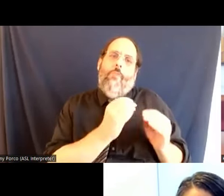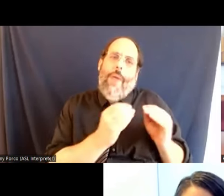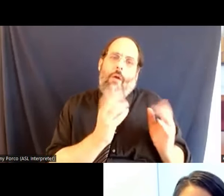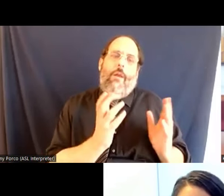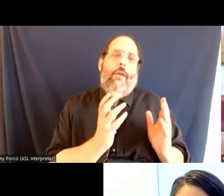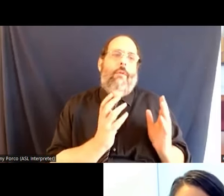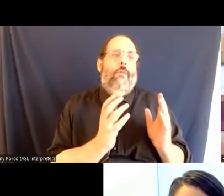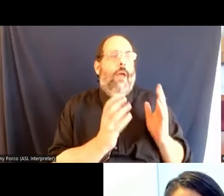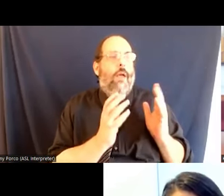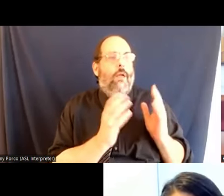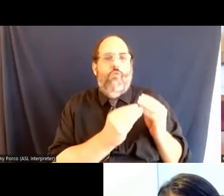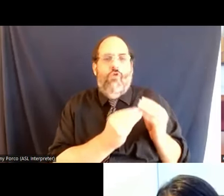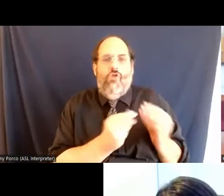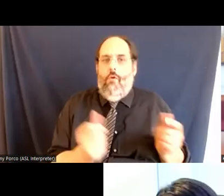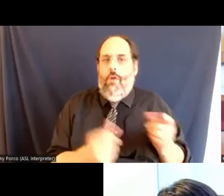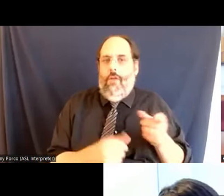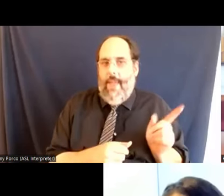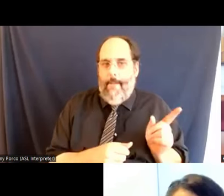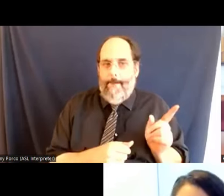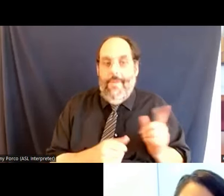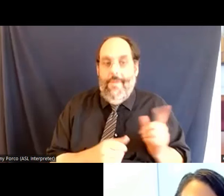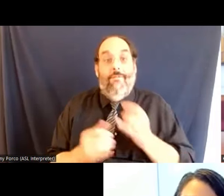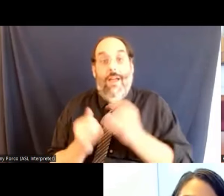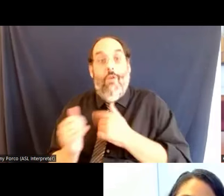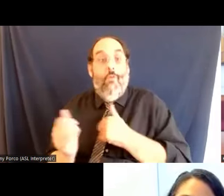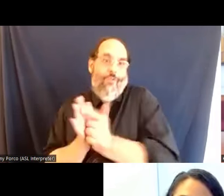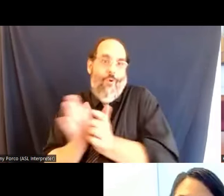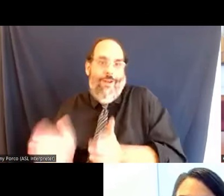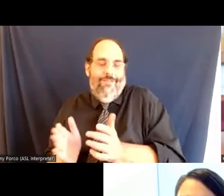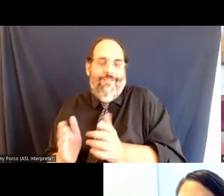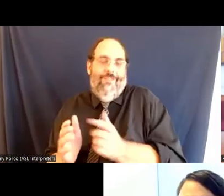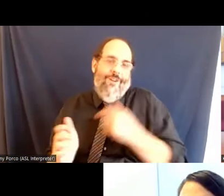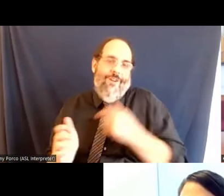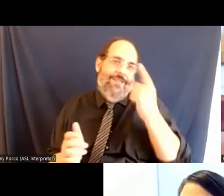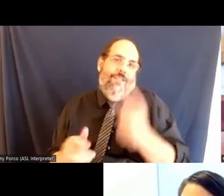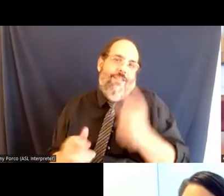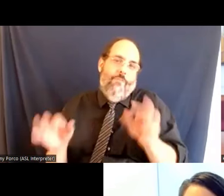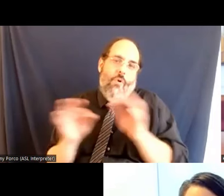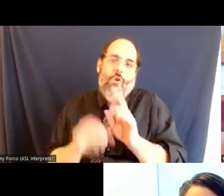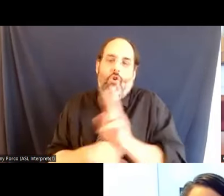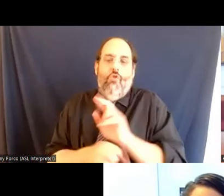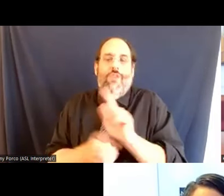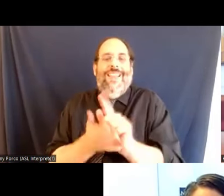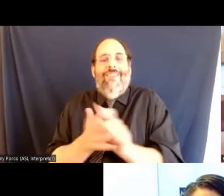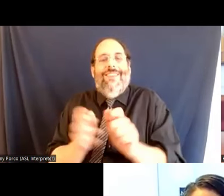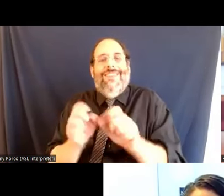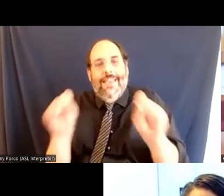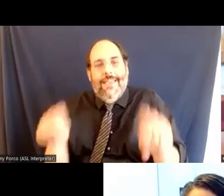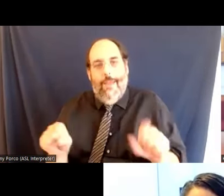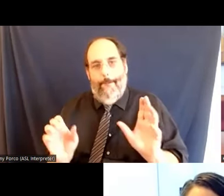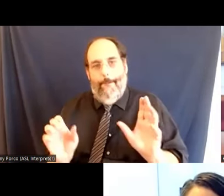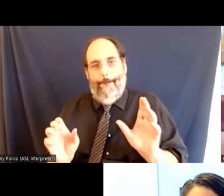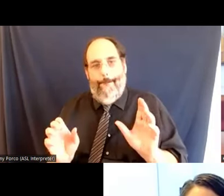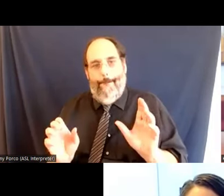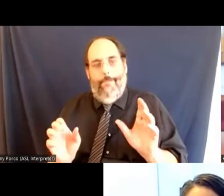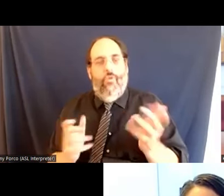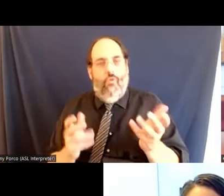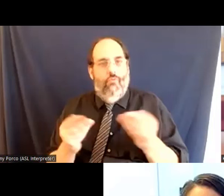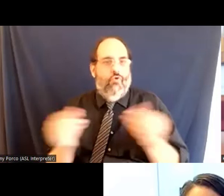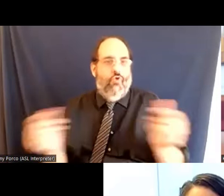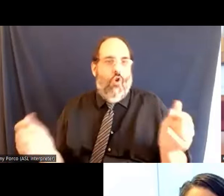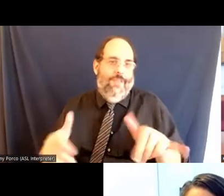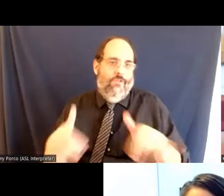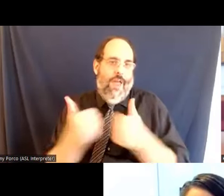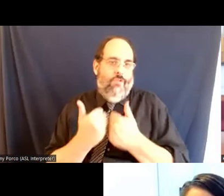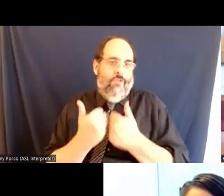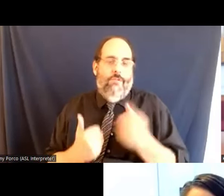them. And then finally, because we are lawyers, we also think it's important to use the legal system to address these challenges.